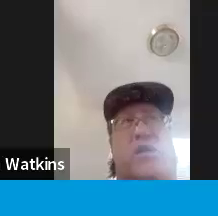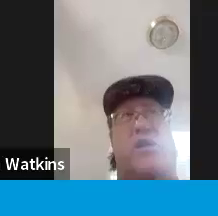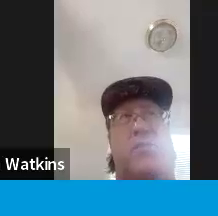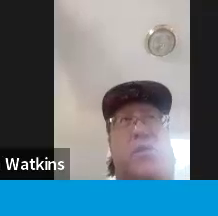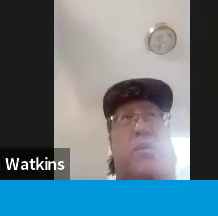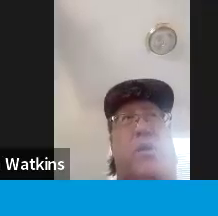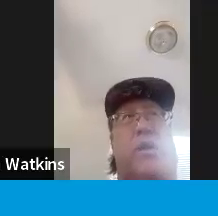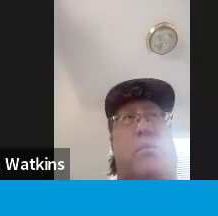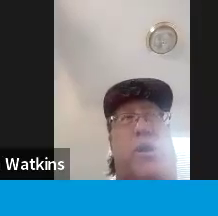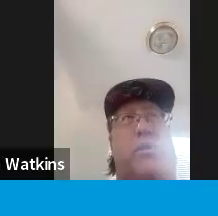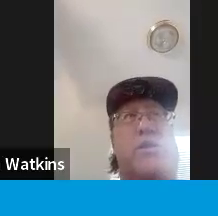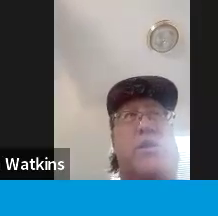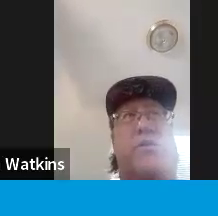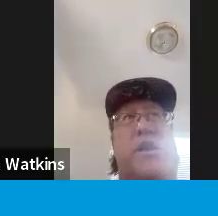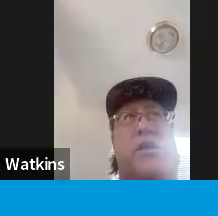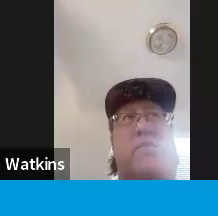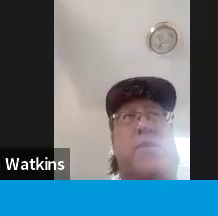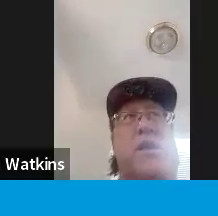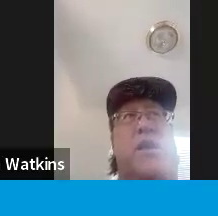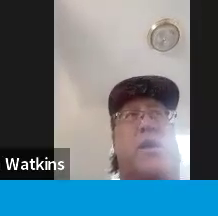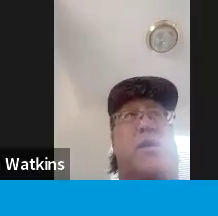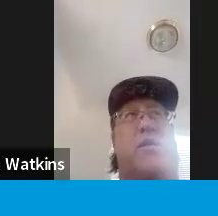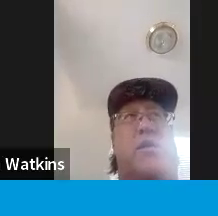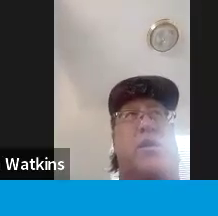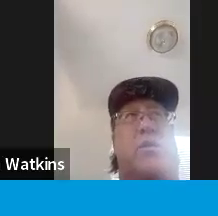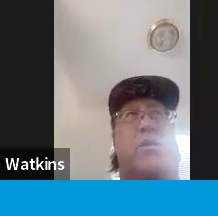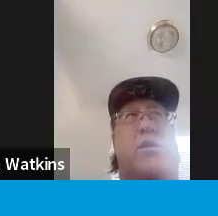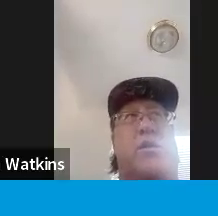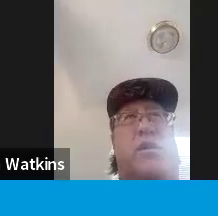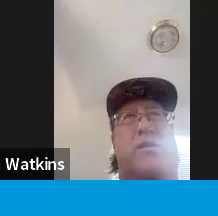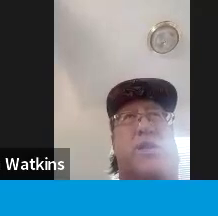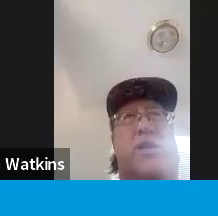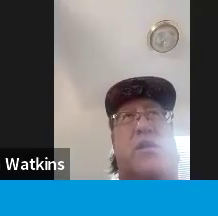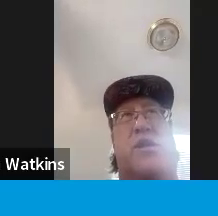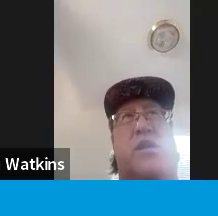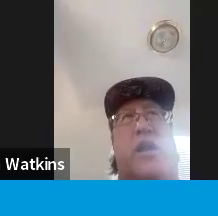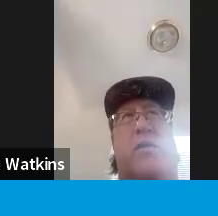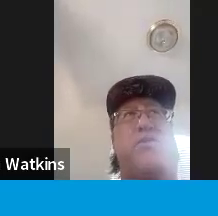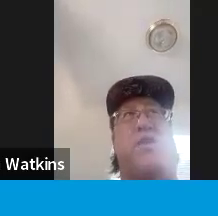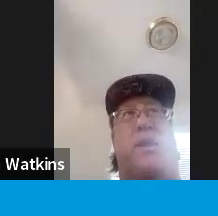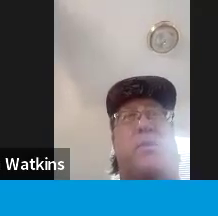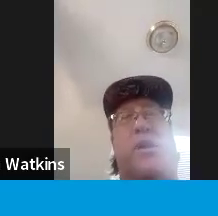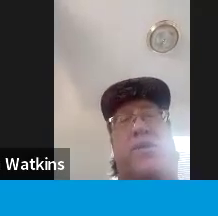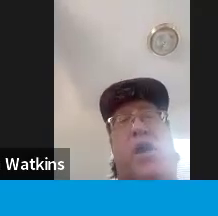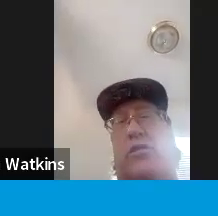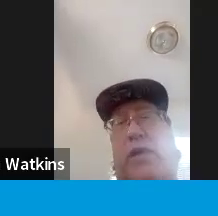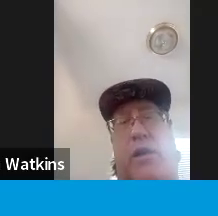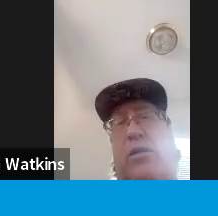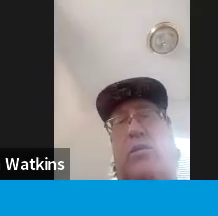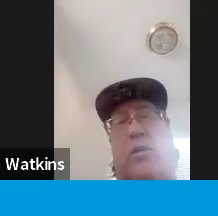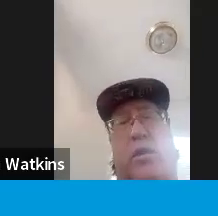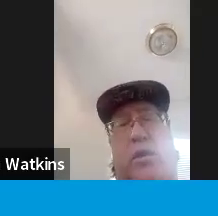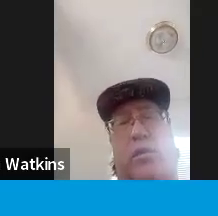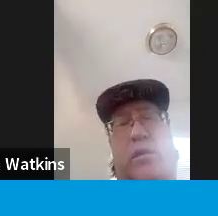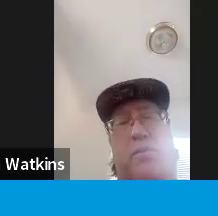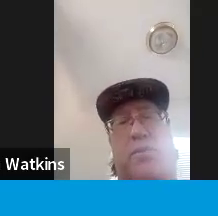it just lumps people in compartments and everything. I might, say something like the people of